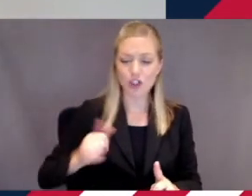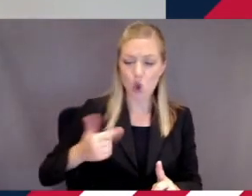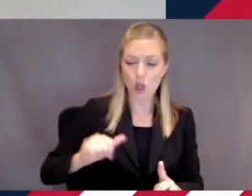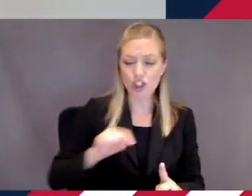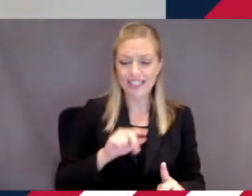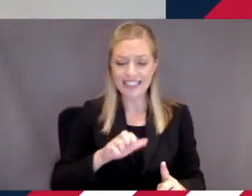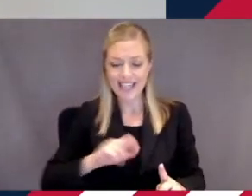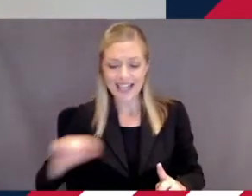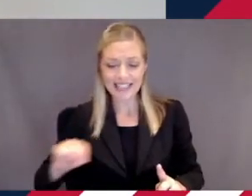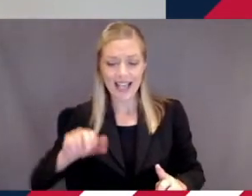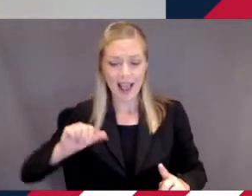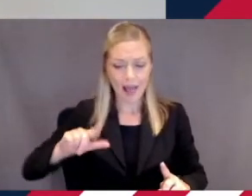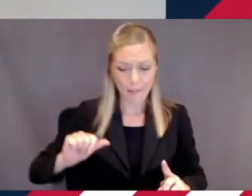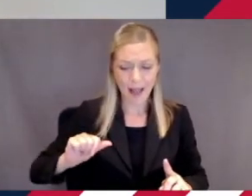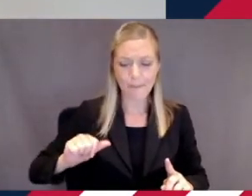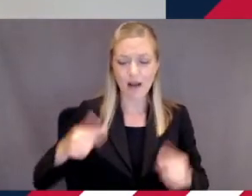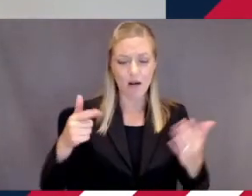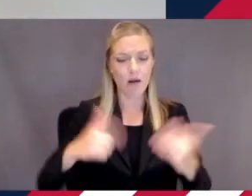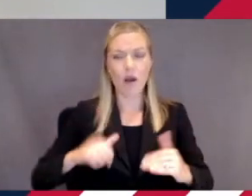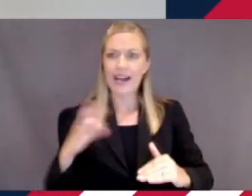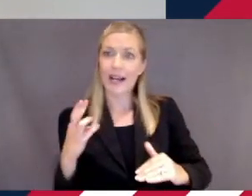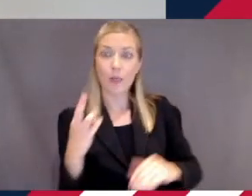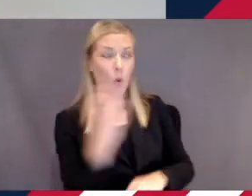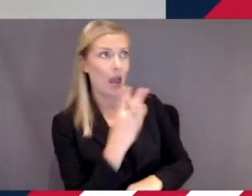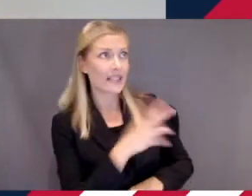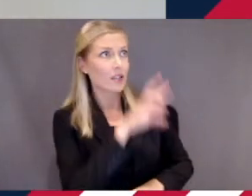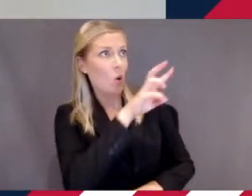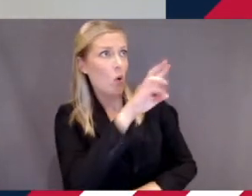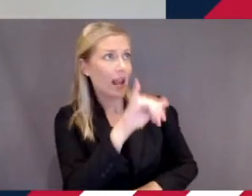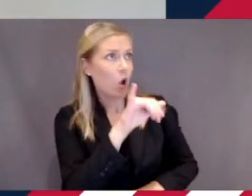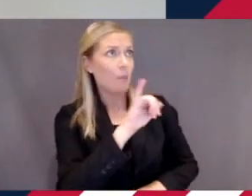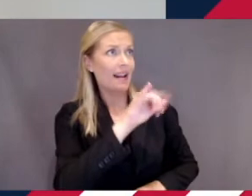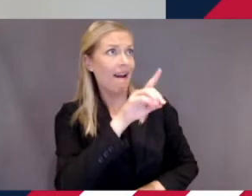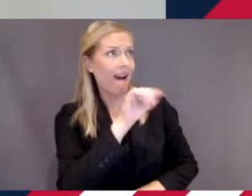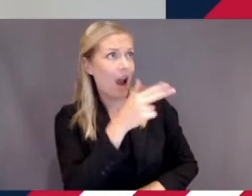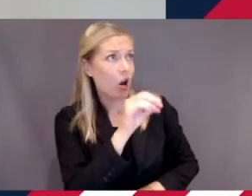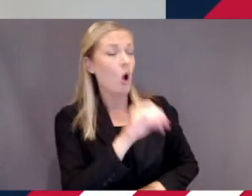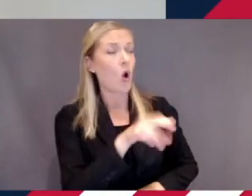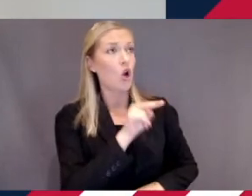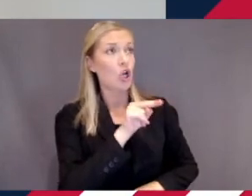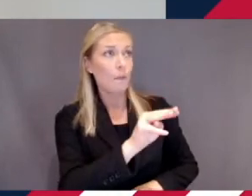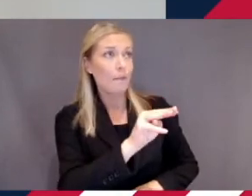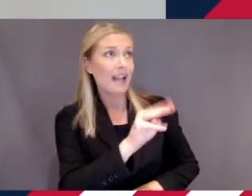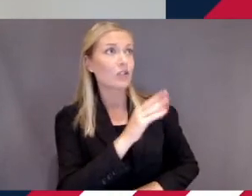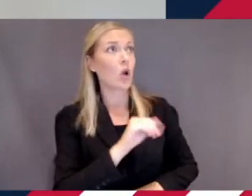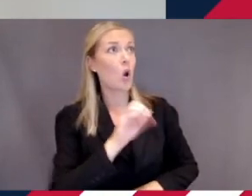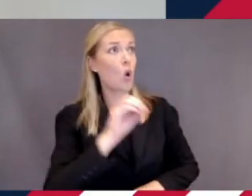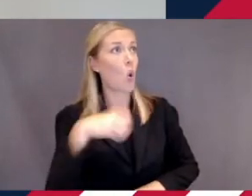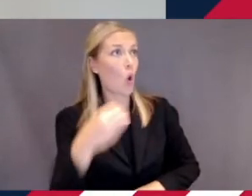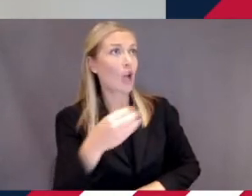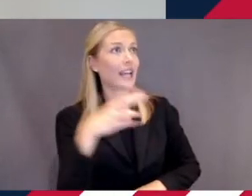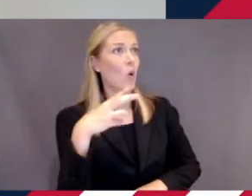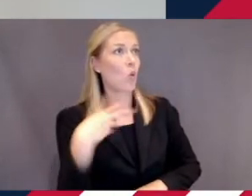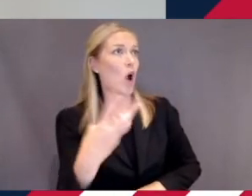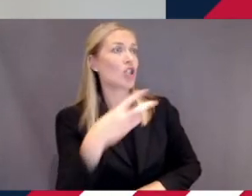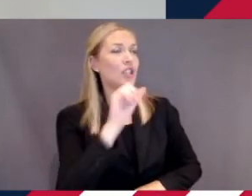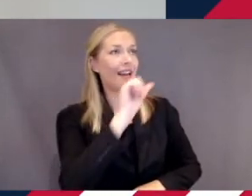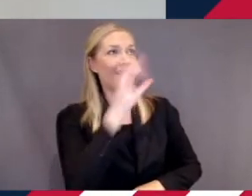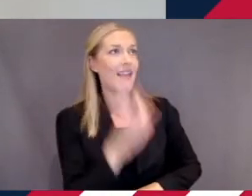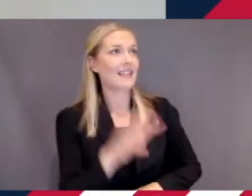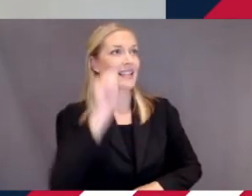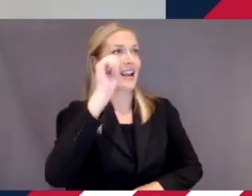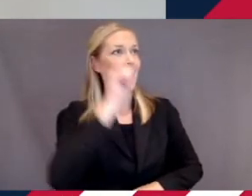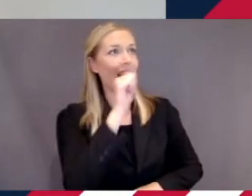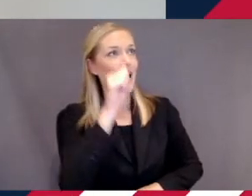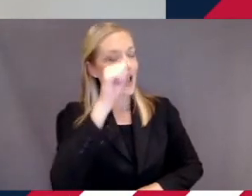Alabama. In the West, Wyoming, Idaho, New Mexico, Oregon, Washington, Alaska, Arizona, California,